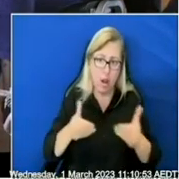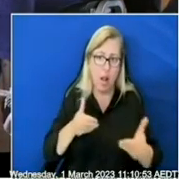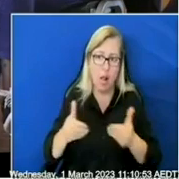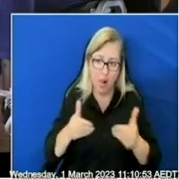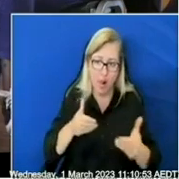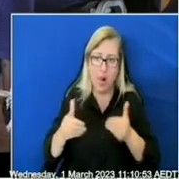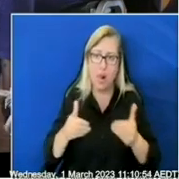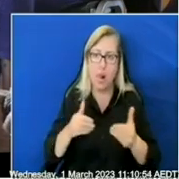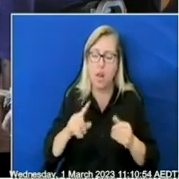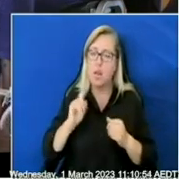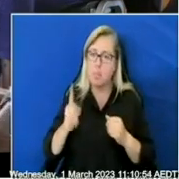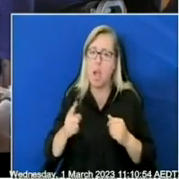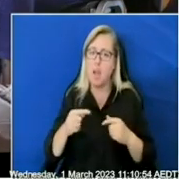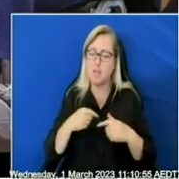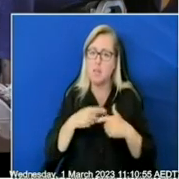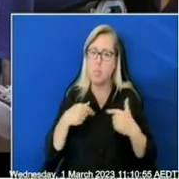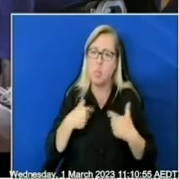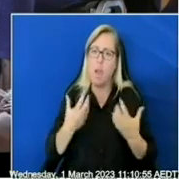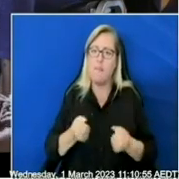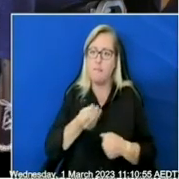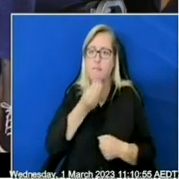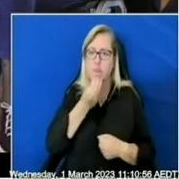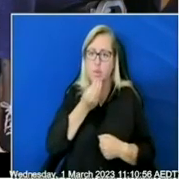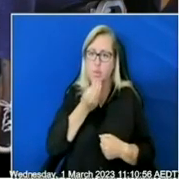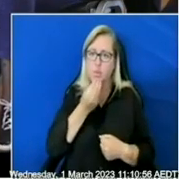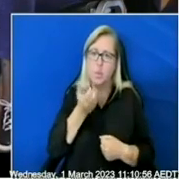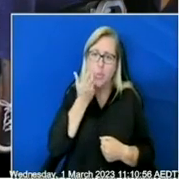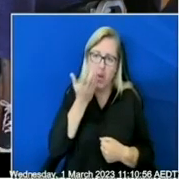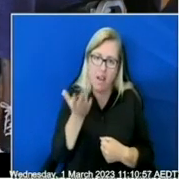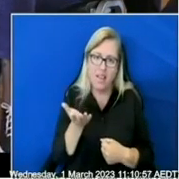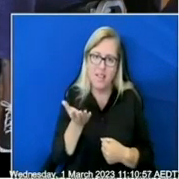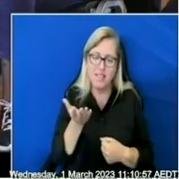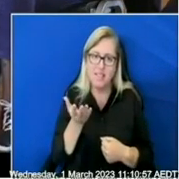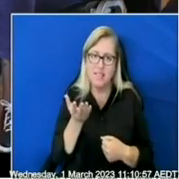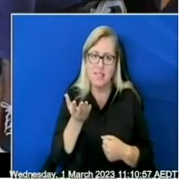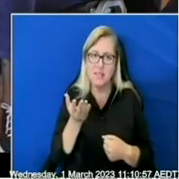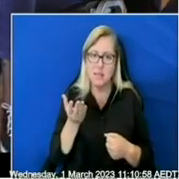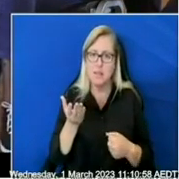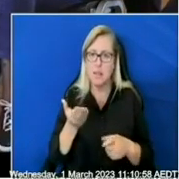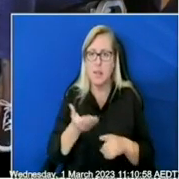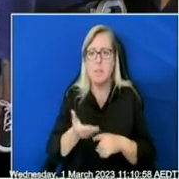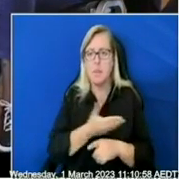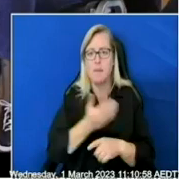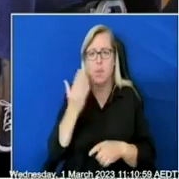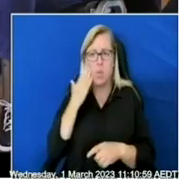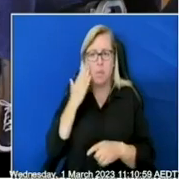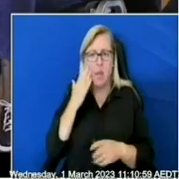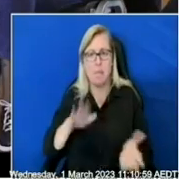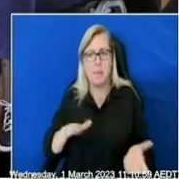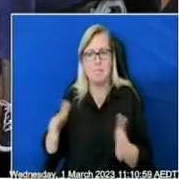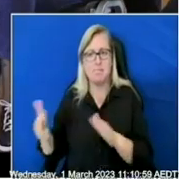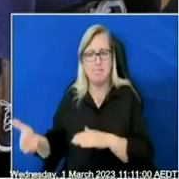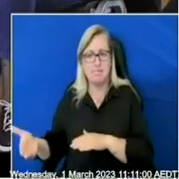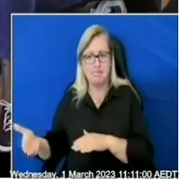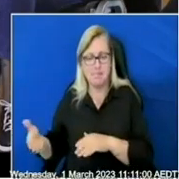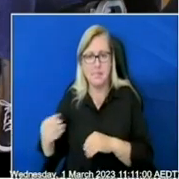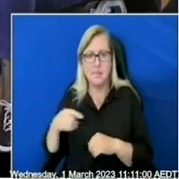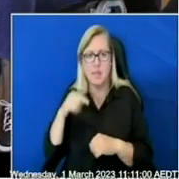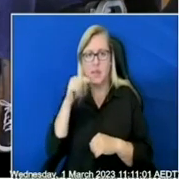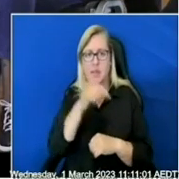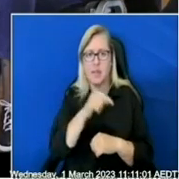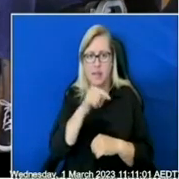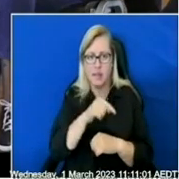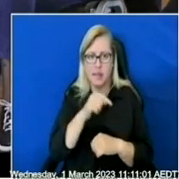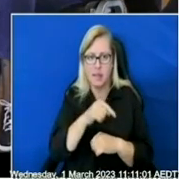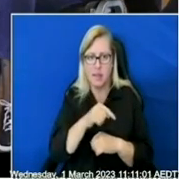on the table. Yeah. But before Mum went, she was looking into, because she was on the fight. She was fighting.